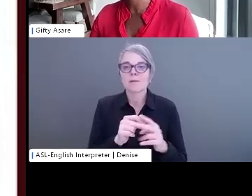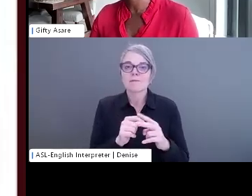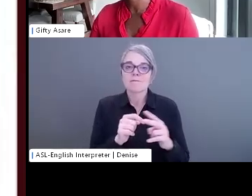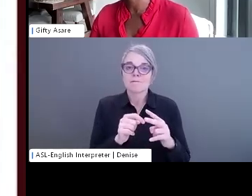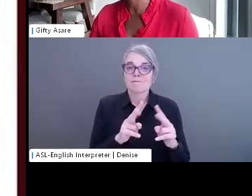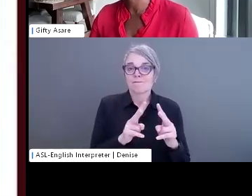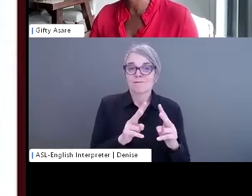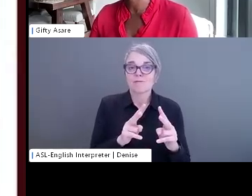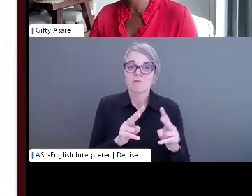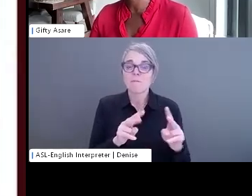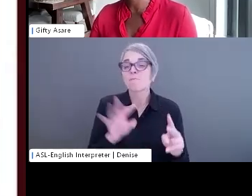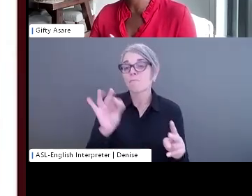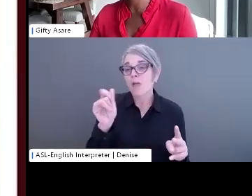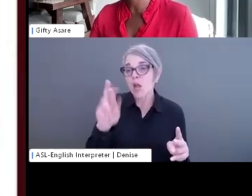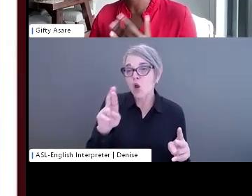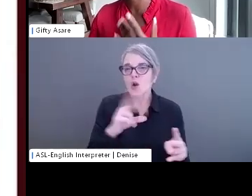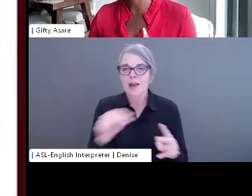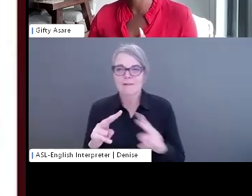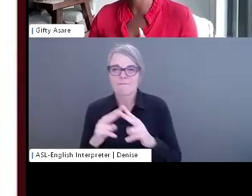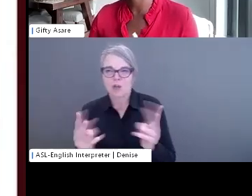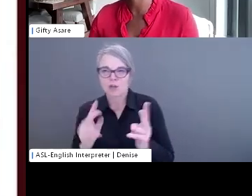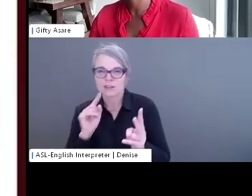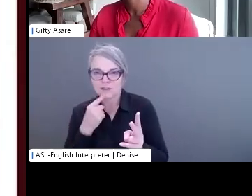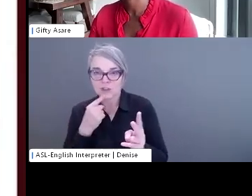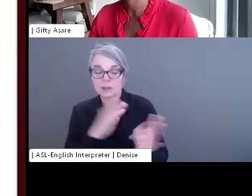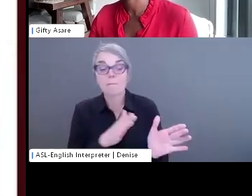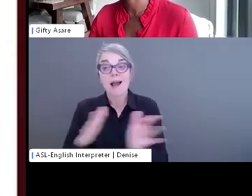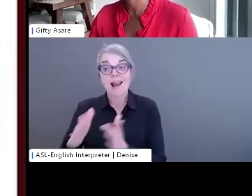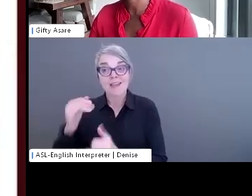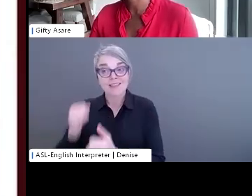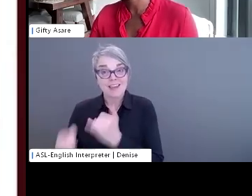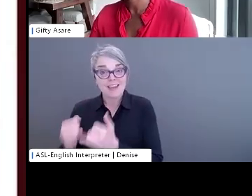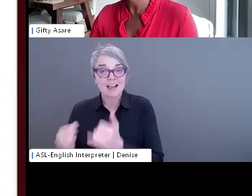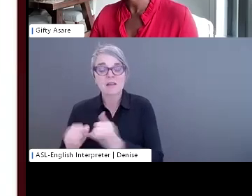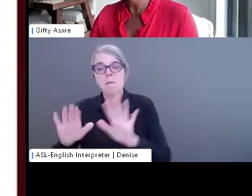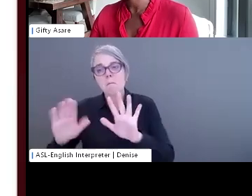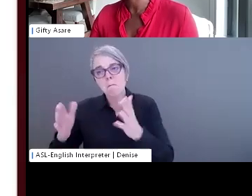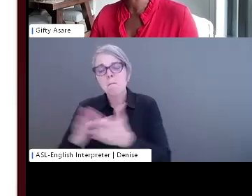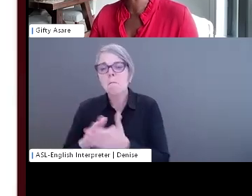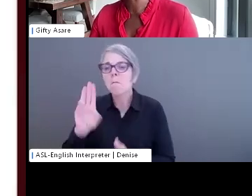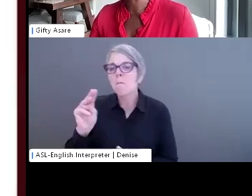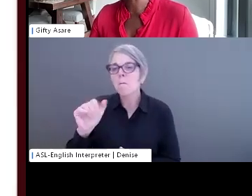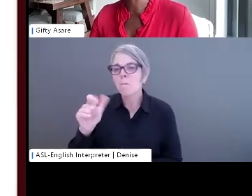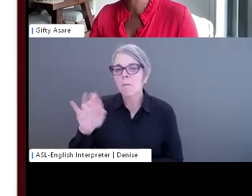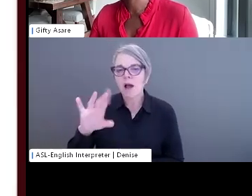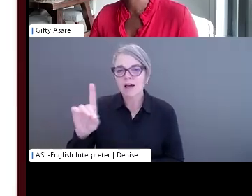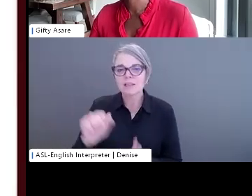by the end of the program, they were on the mildly severe to fair experience.